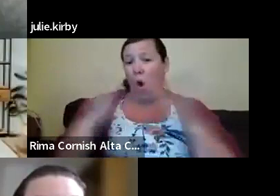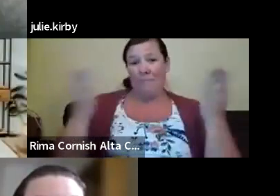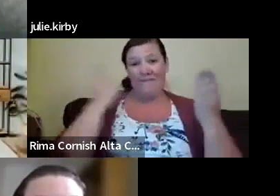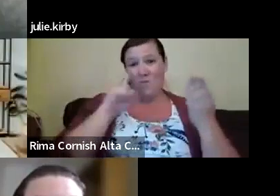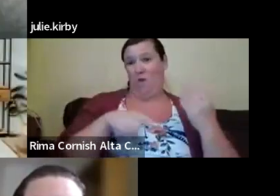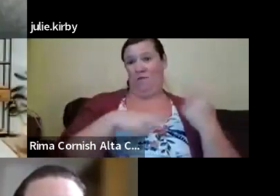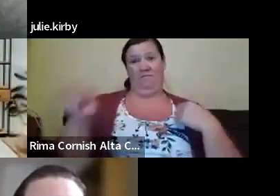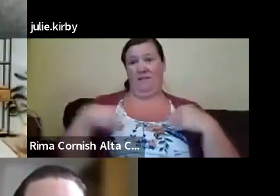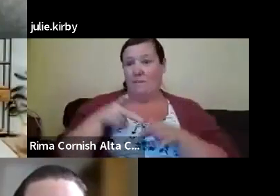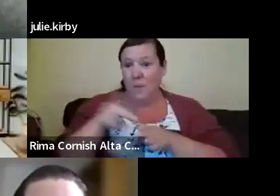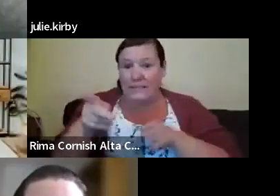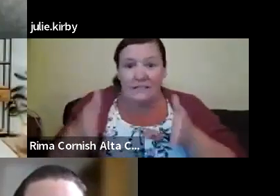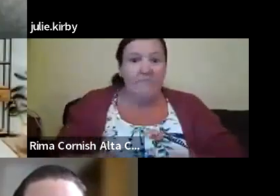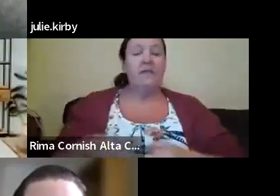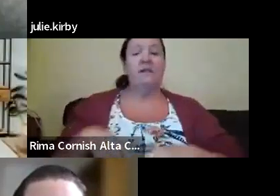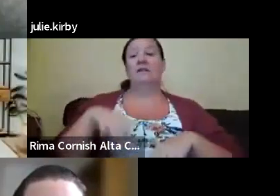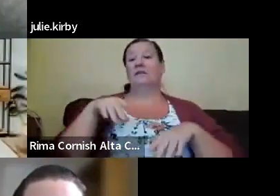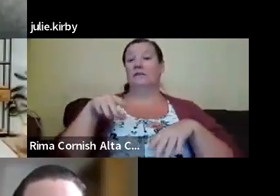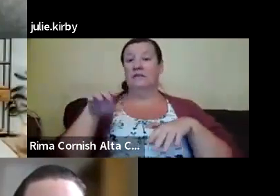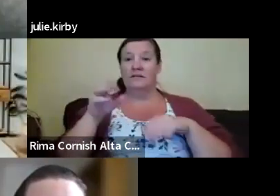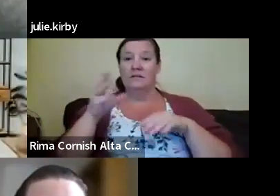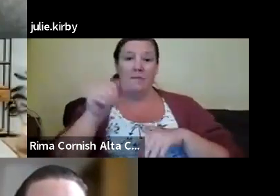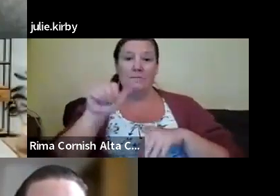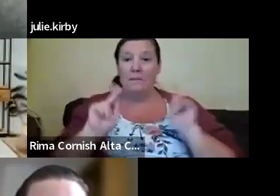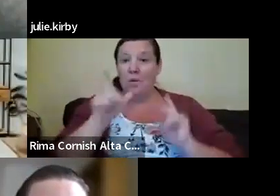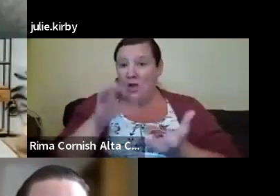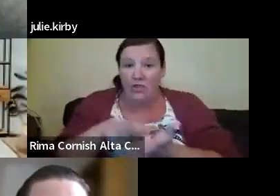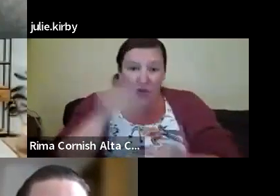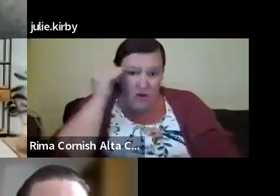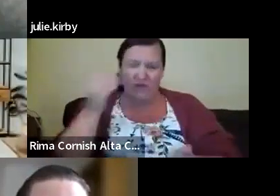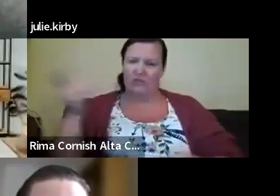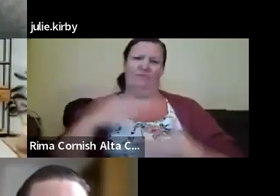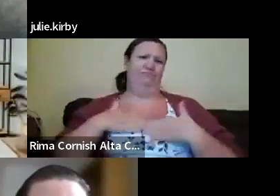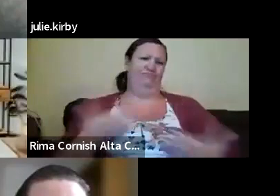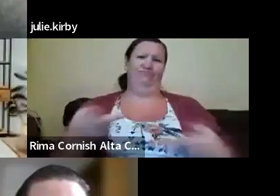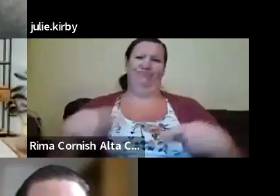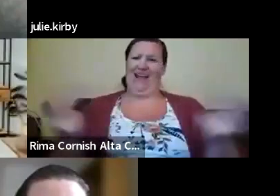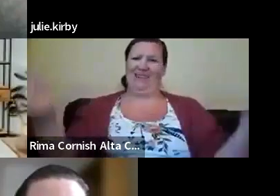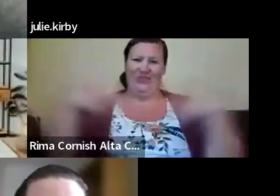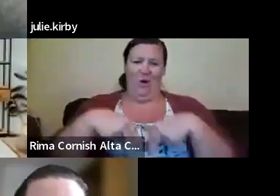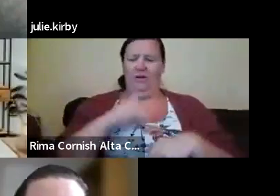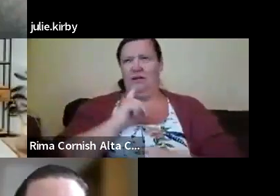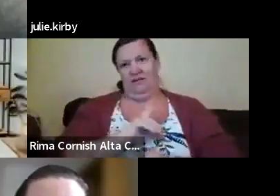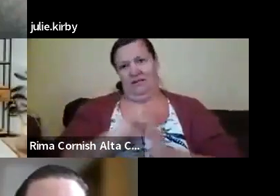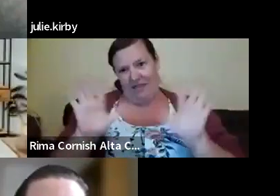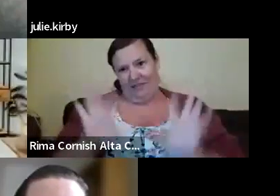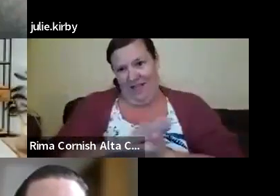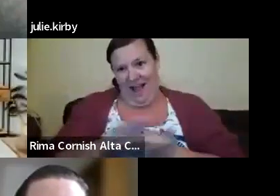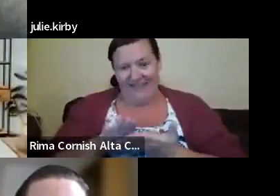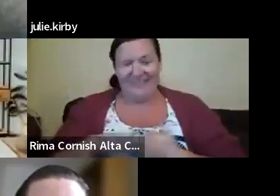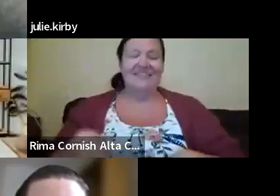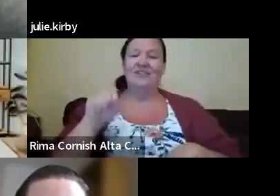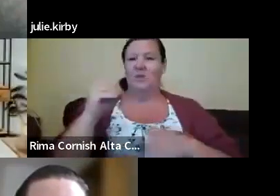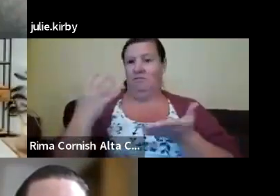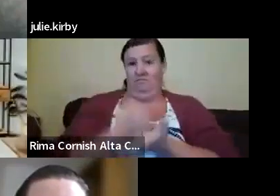on families, but also is open for anyone, any professionals, people who just want to learn. You're more